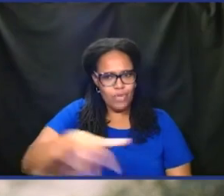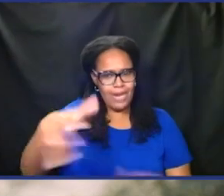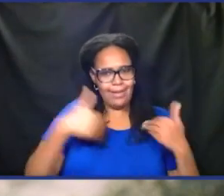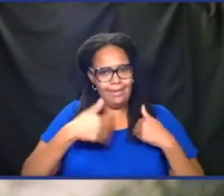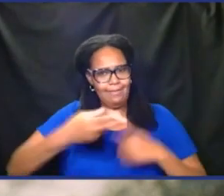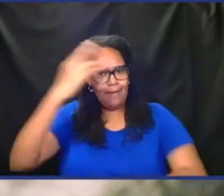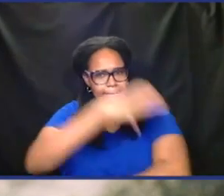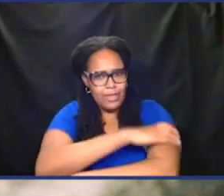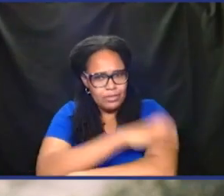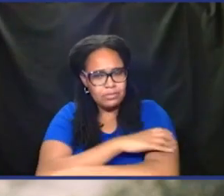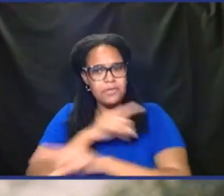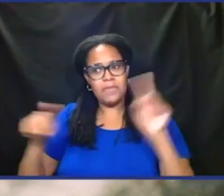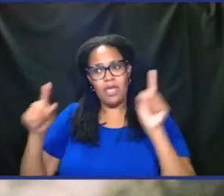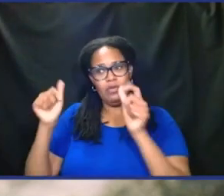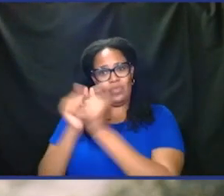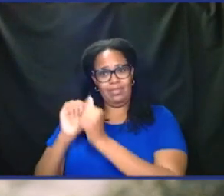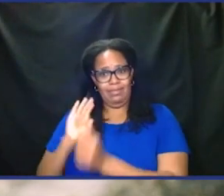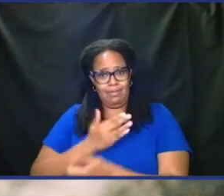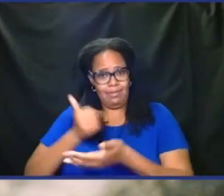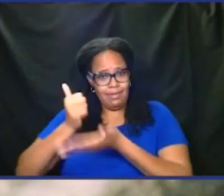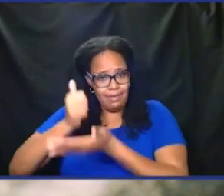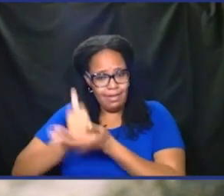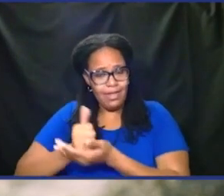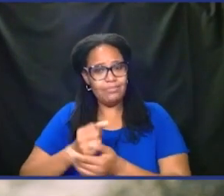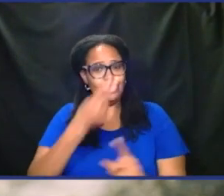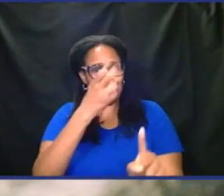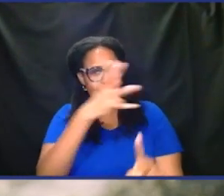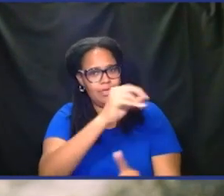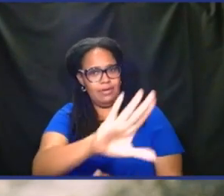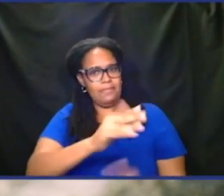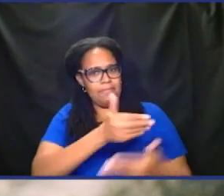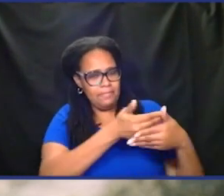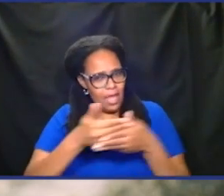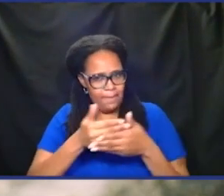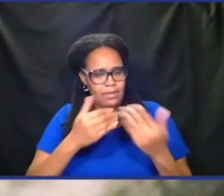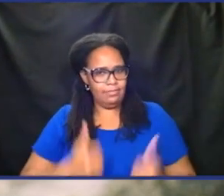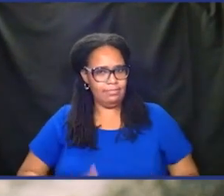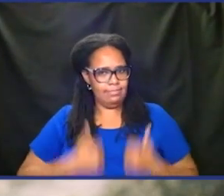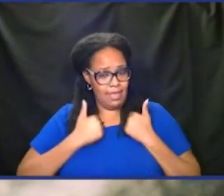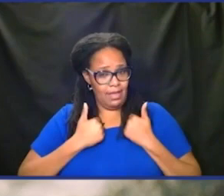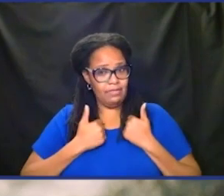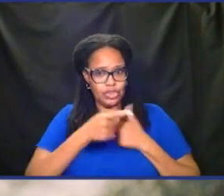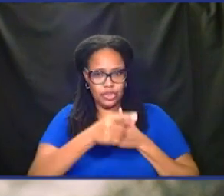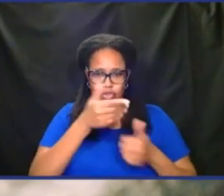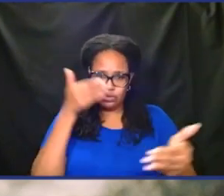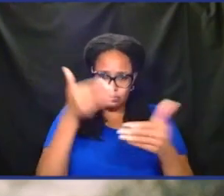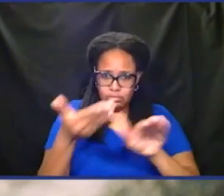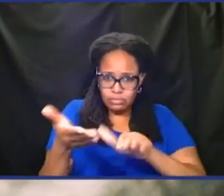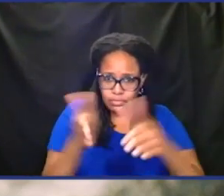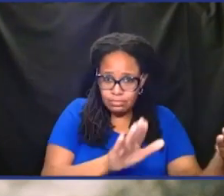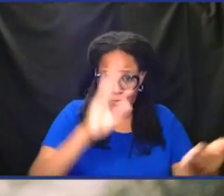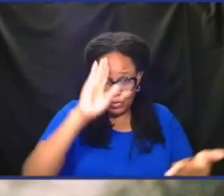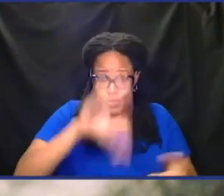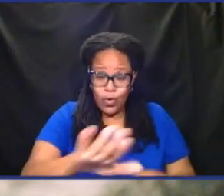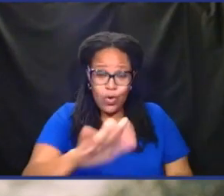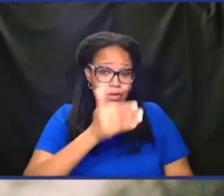to Americares, her and her beautiful baby survived. She almost lost her life. Do you know the name of her baby?